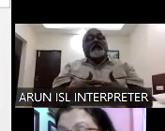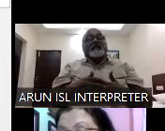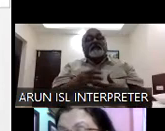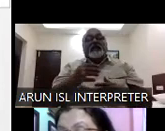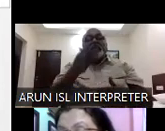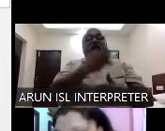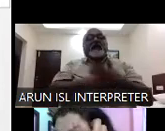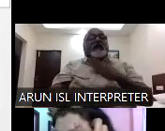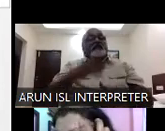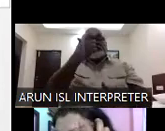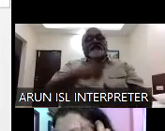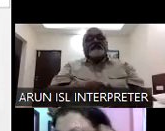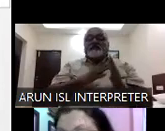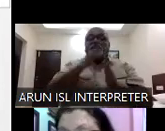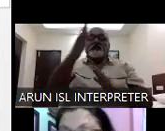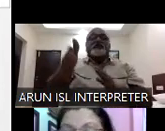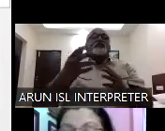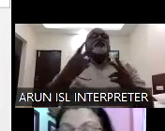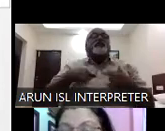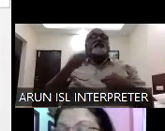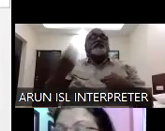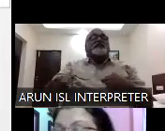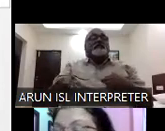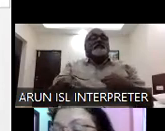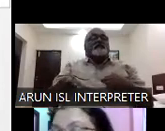of justice. Now, the first